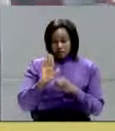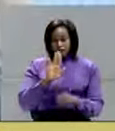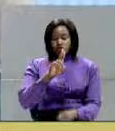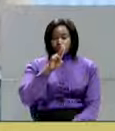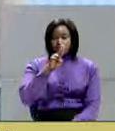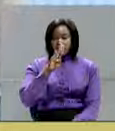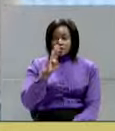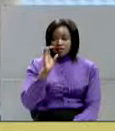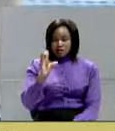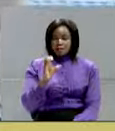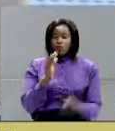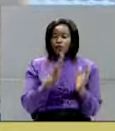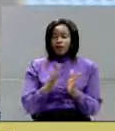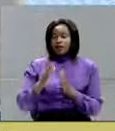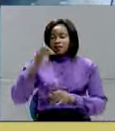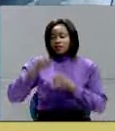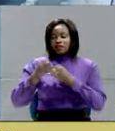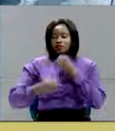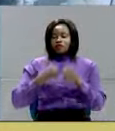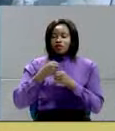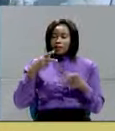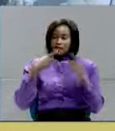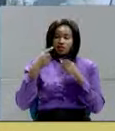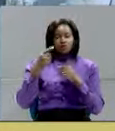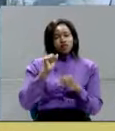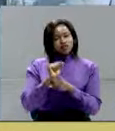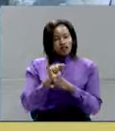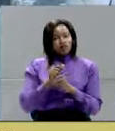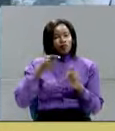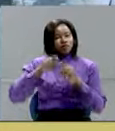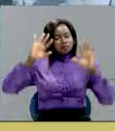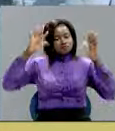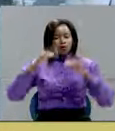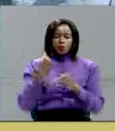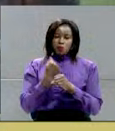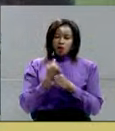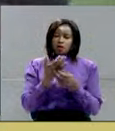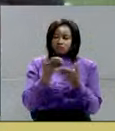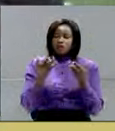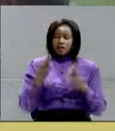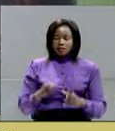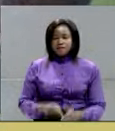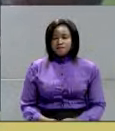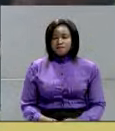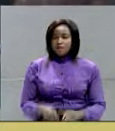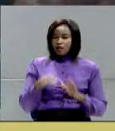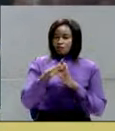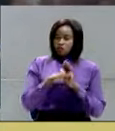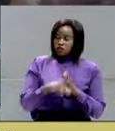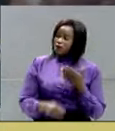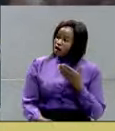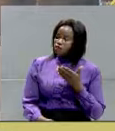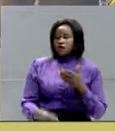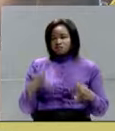Corporation has organized an end-of-year party for staff in appreciation of work done. The event was characterized by